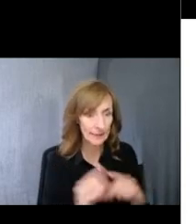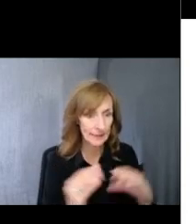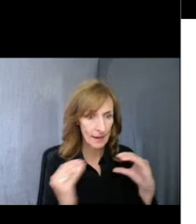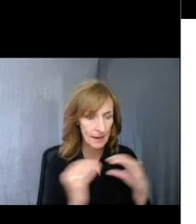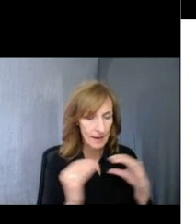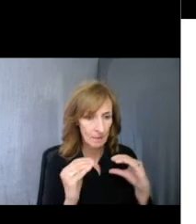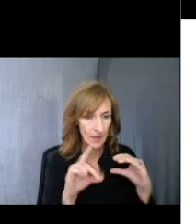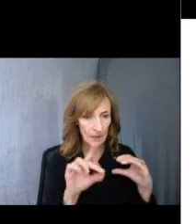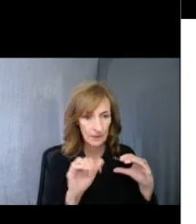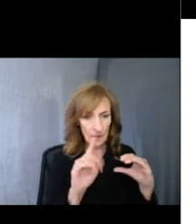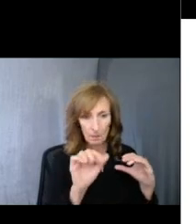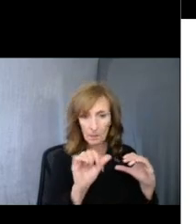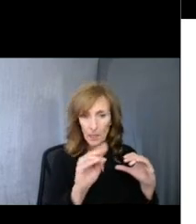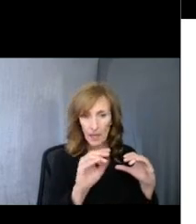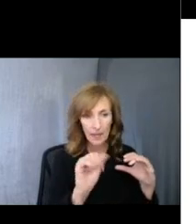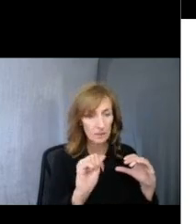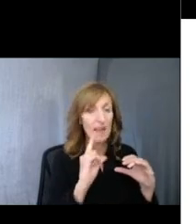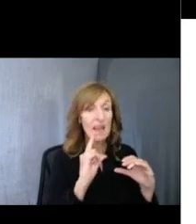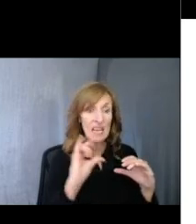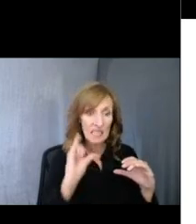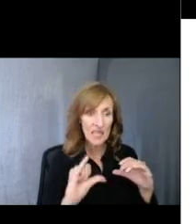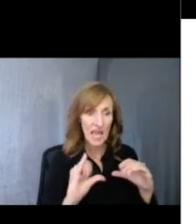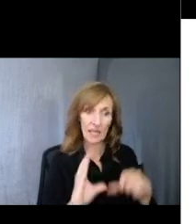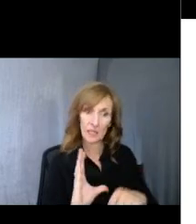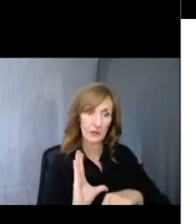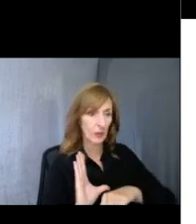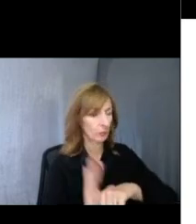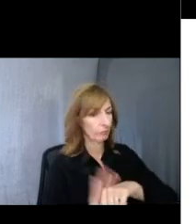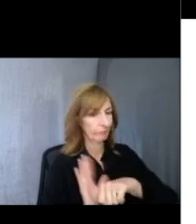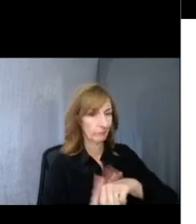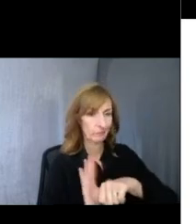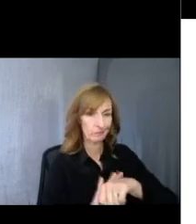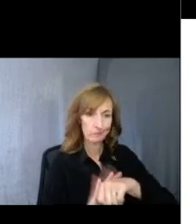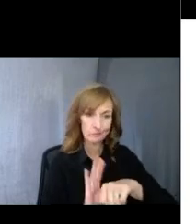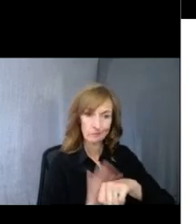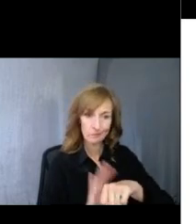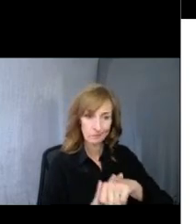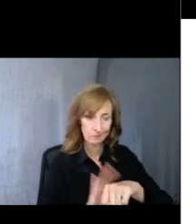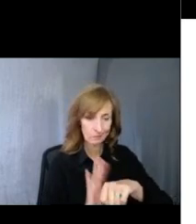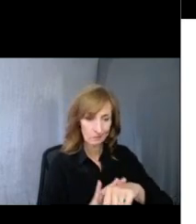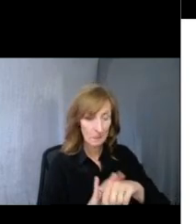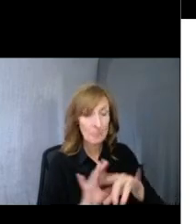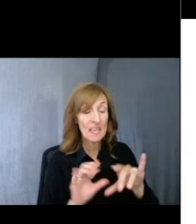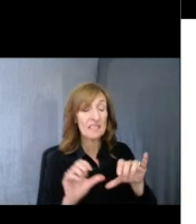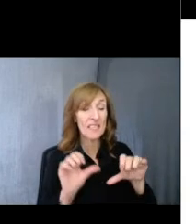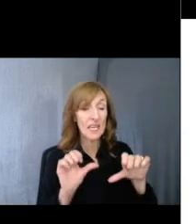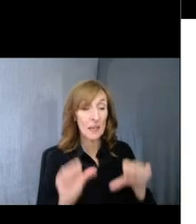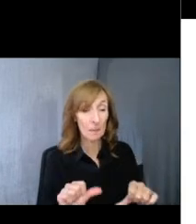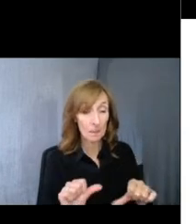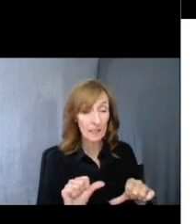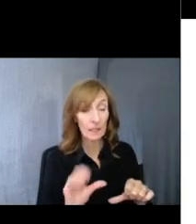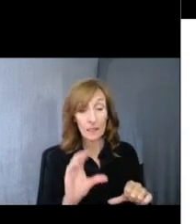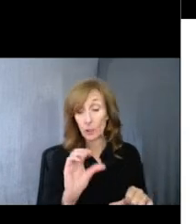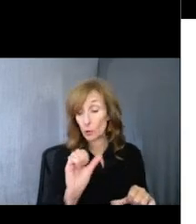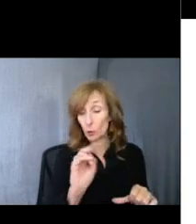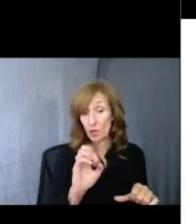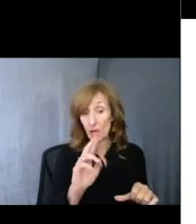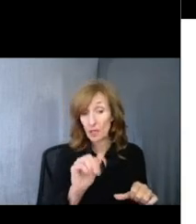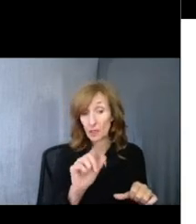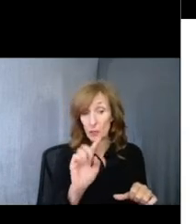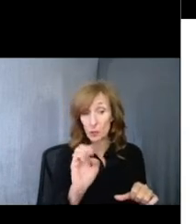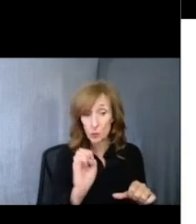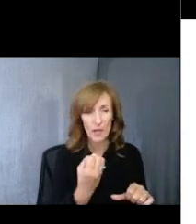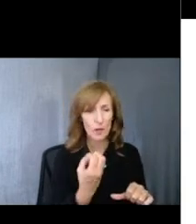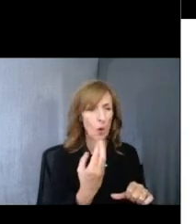the ability to concentrate or dilute your urine is one of the first things that you lose when a cat develops